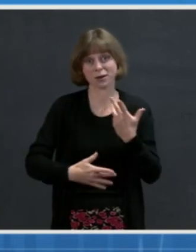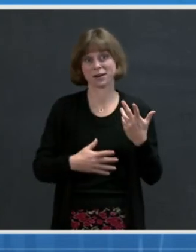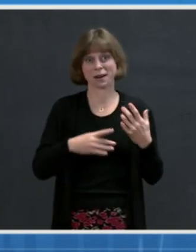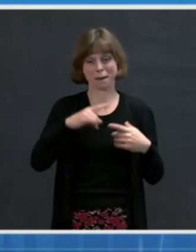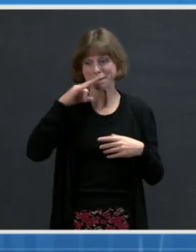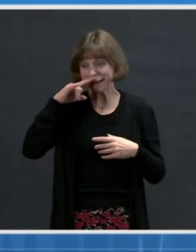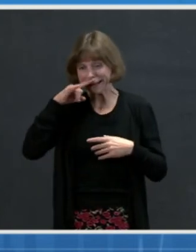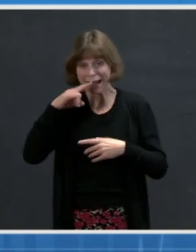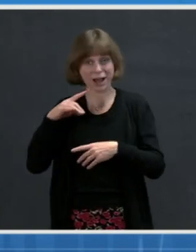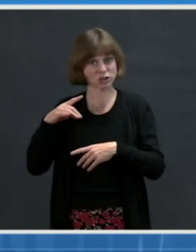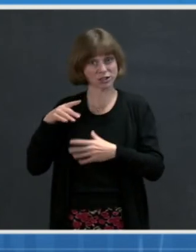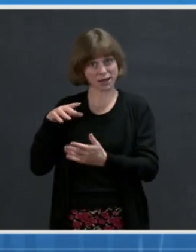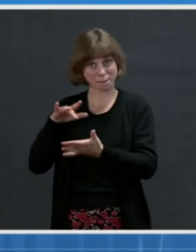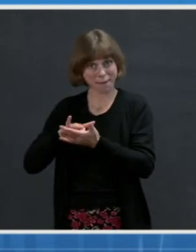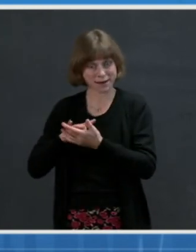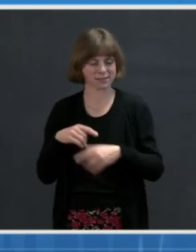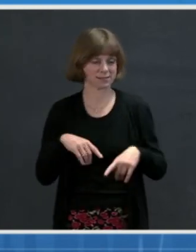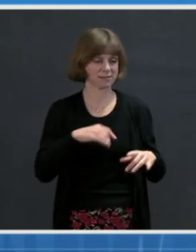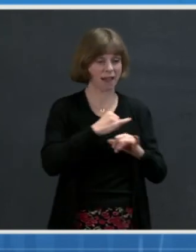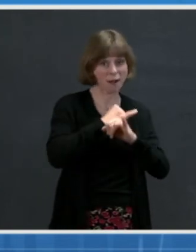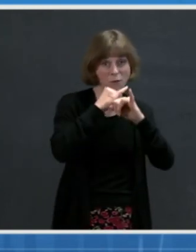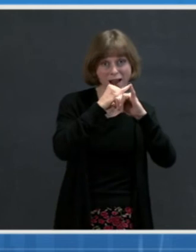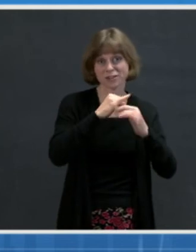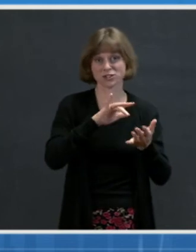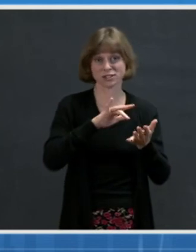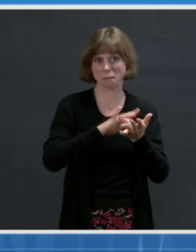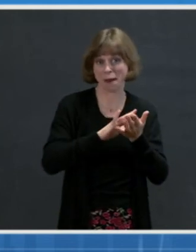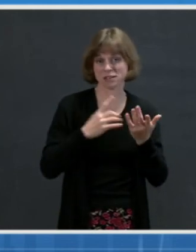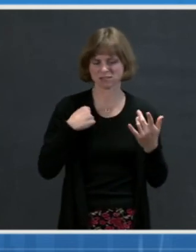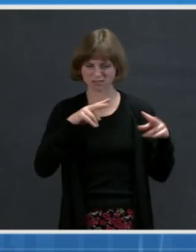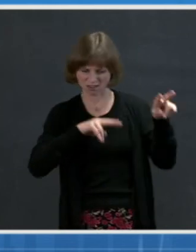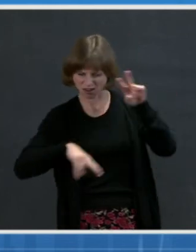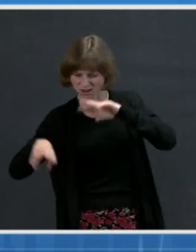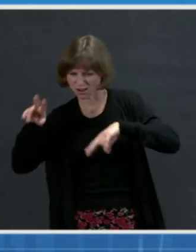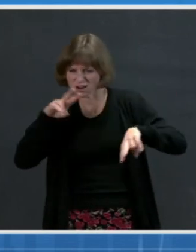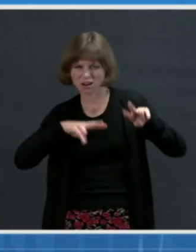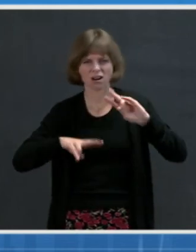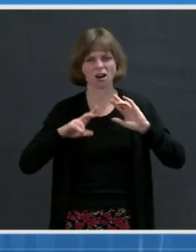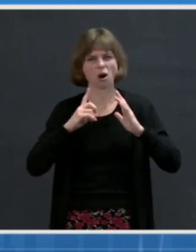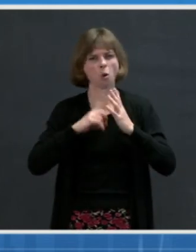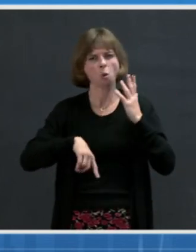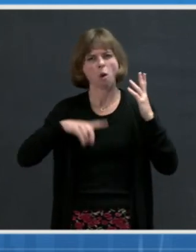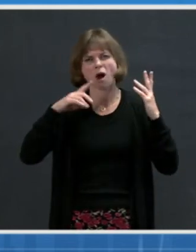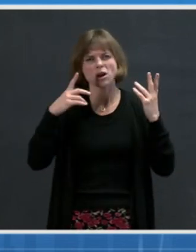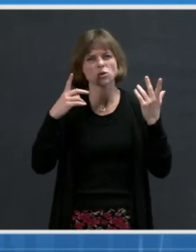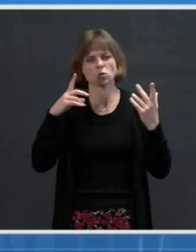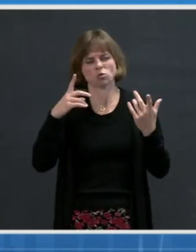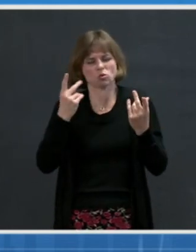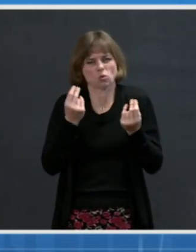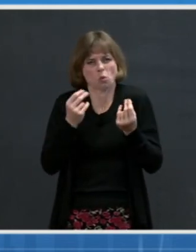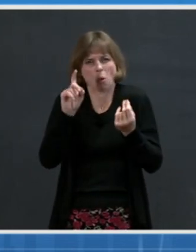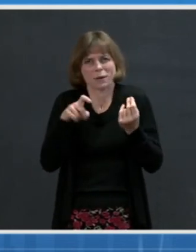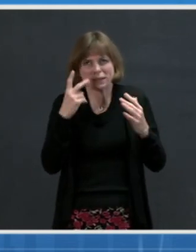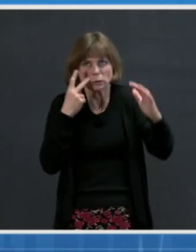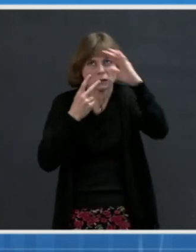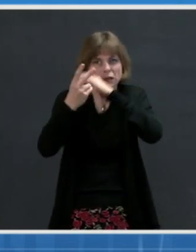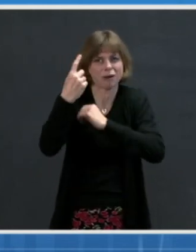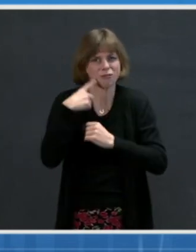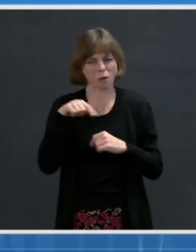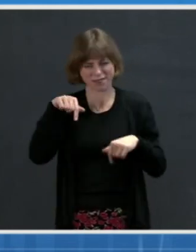kinds of things that we would need to be looking at with this puzzling syndrome. Now, the reason I'm bringing it up at this